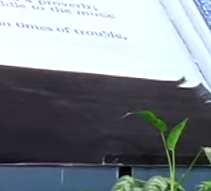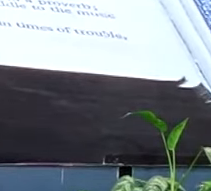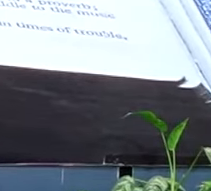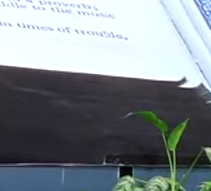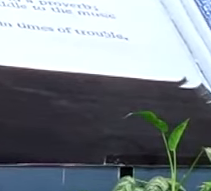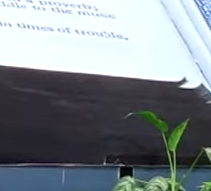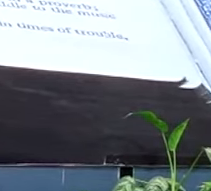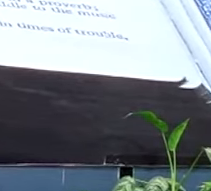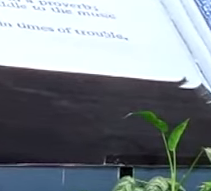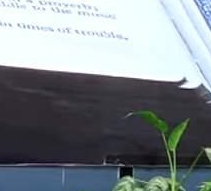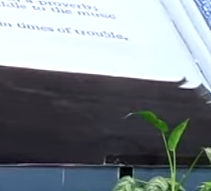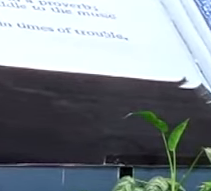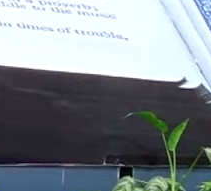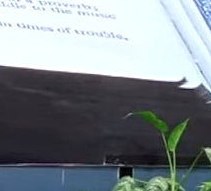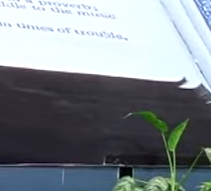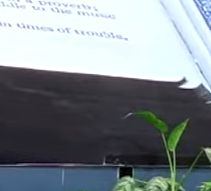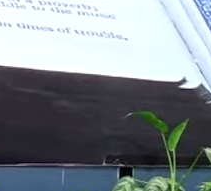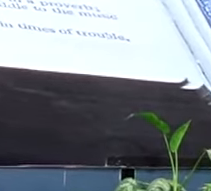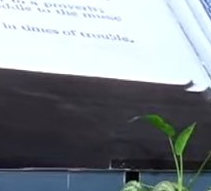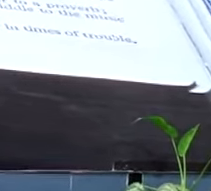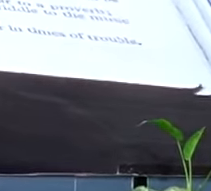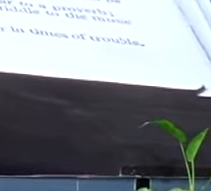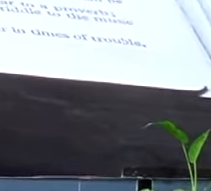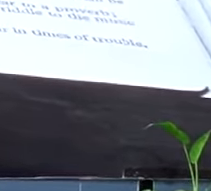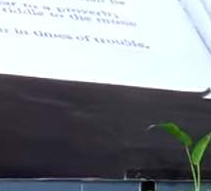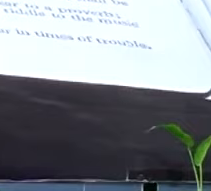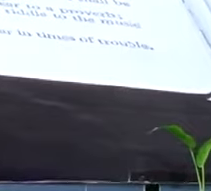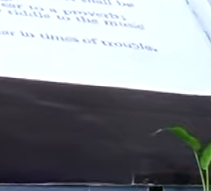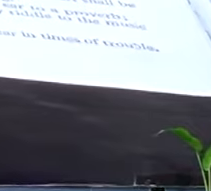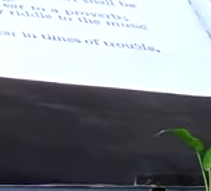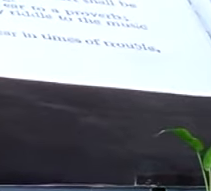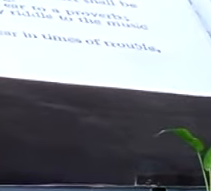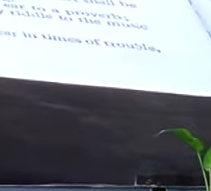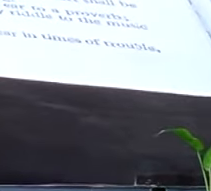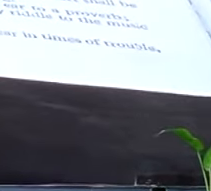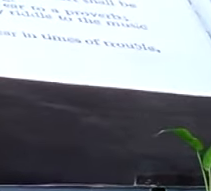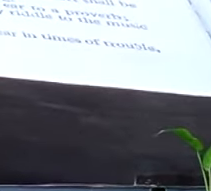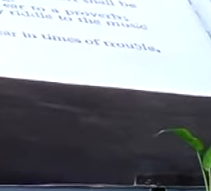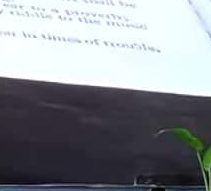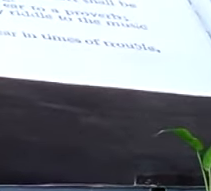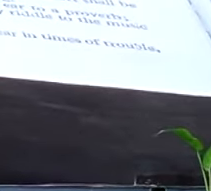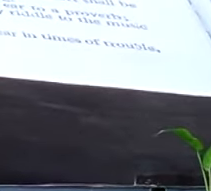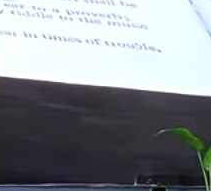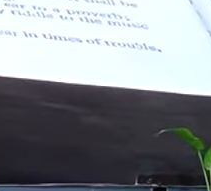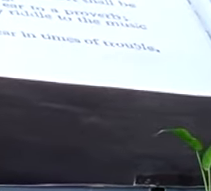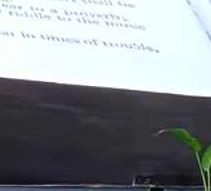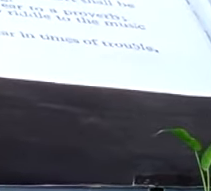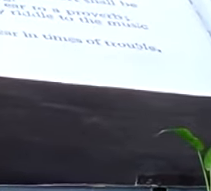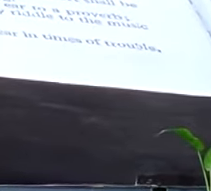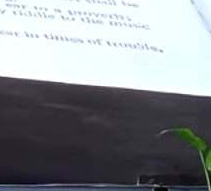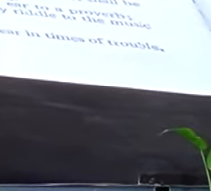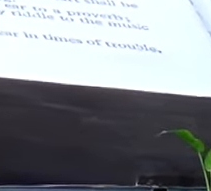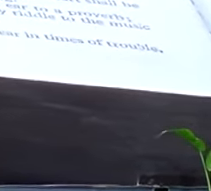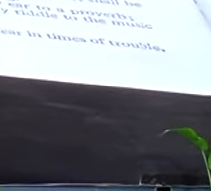me in thy righteousness. We will sing a lot during this message.